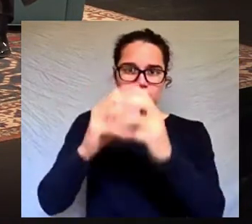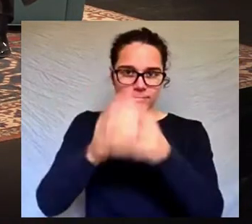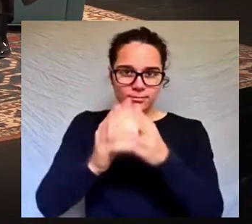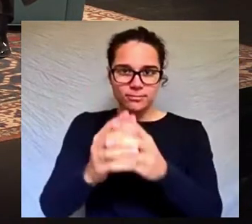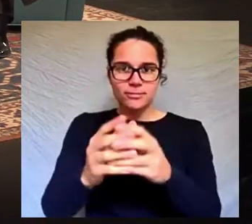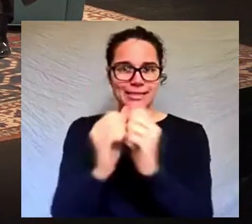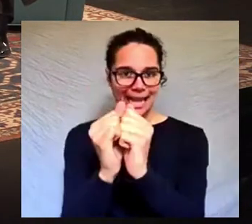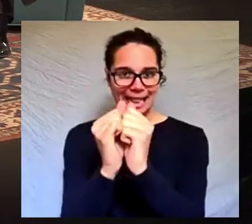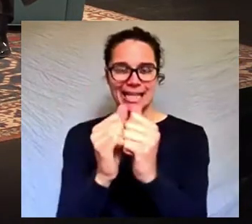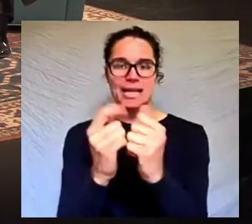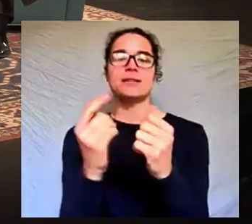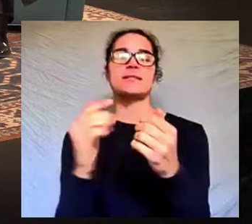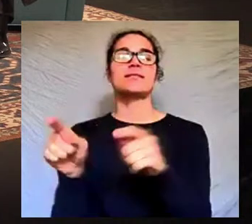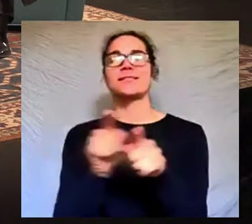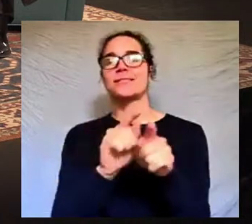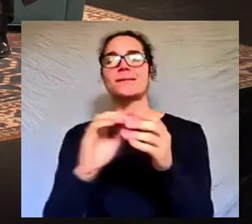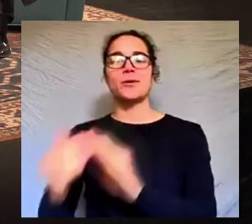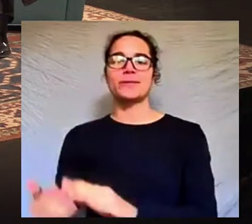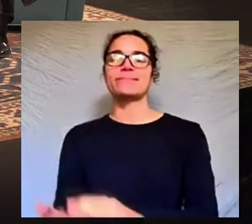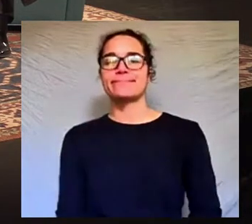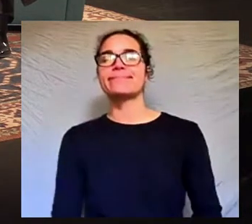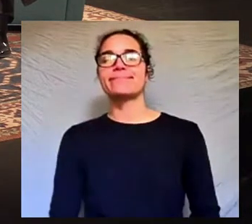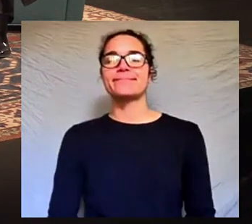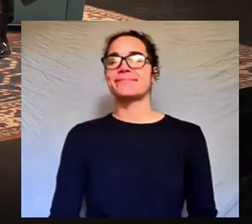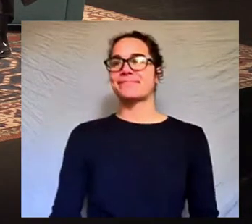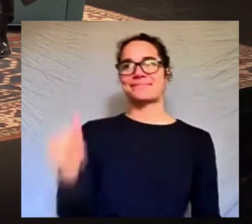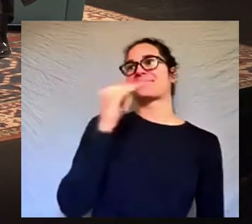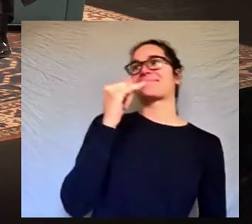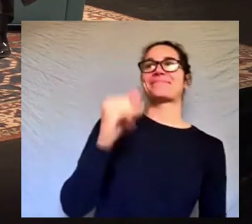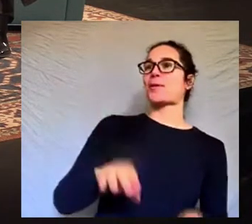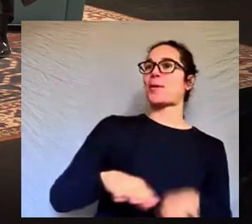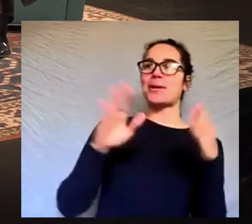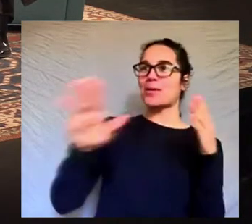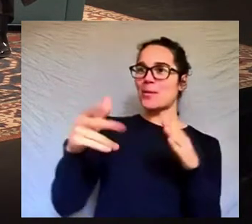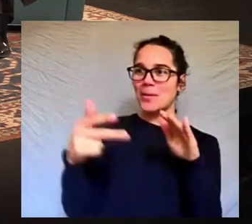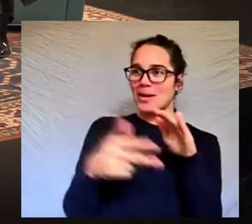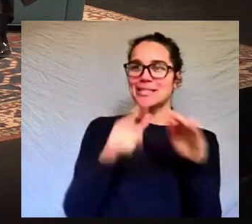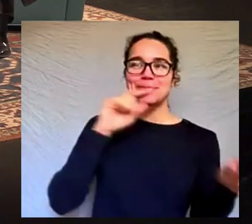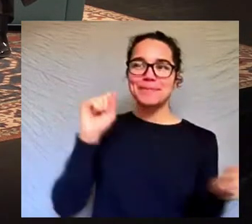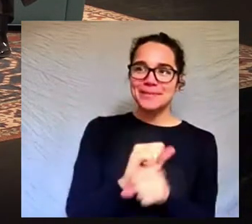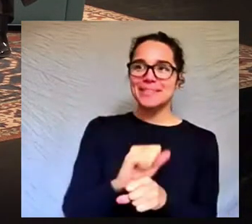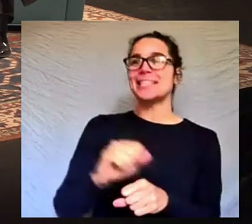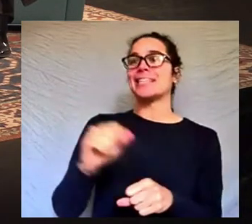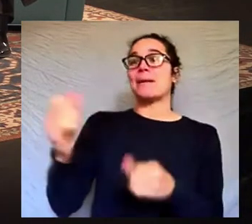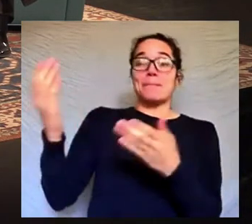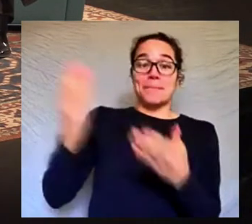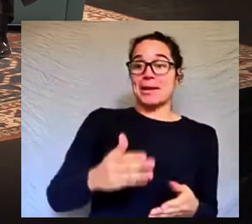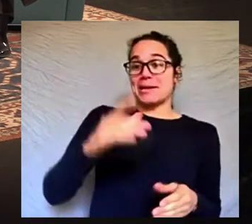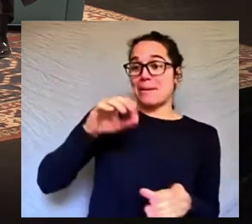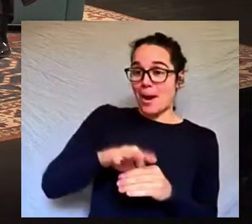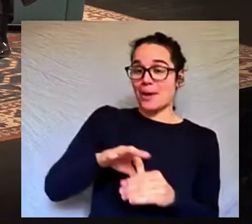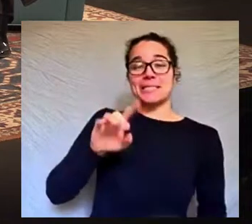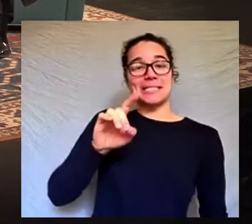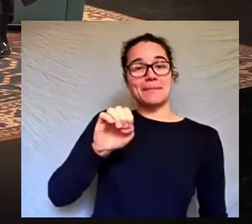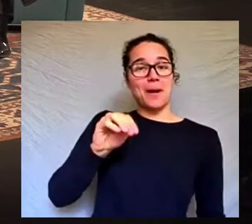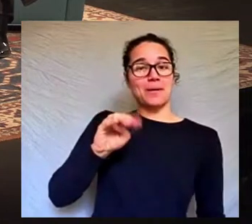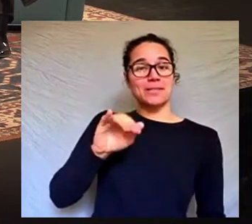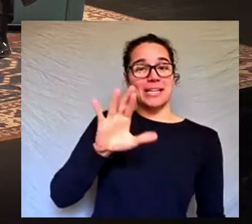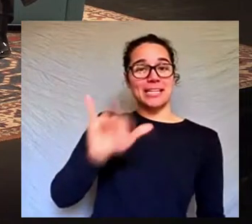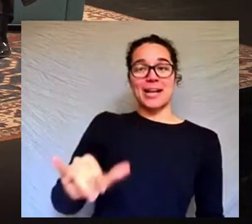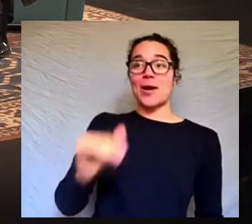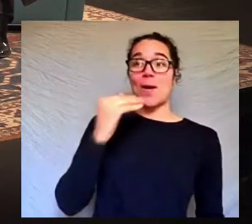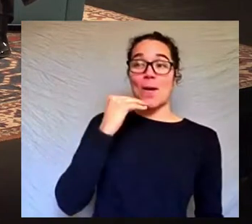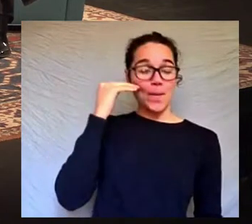for a precinct station is literally bringing democracy home, and love that. We want to center